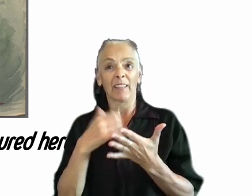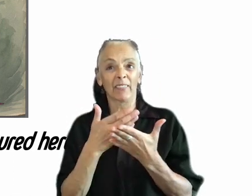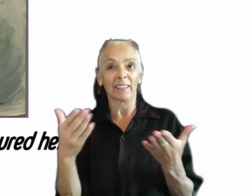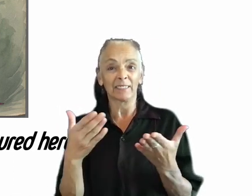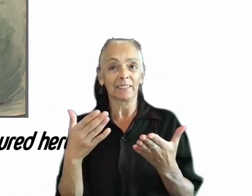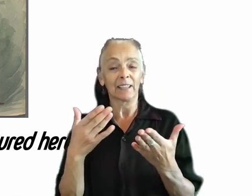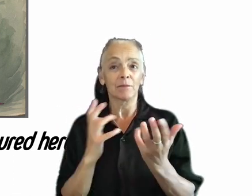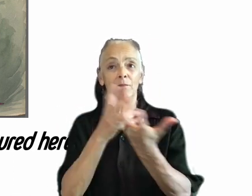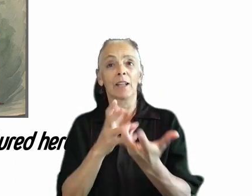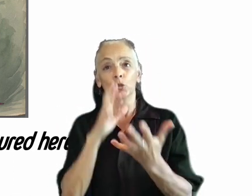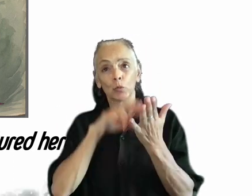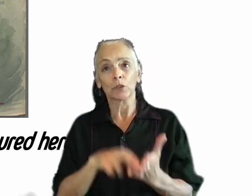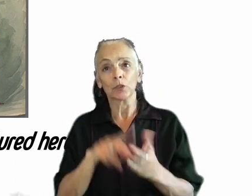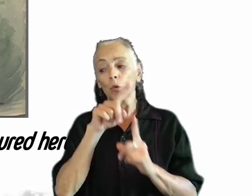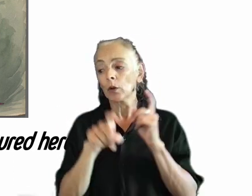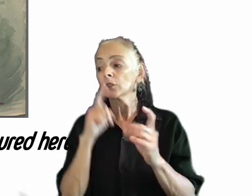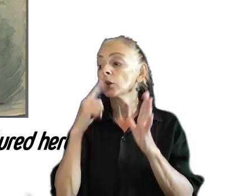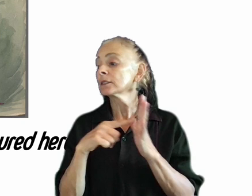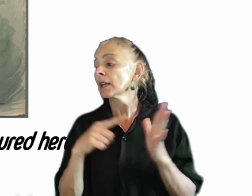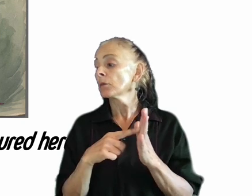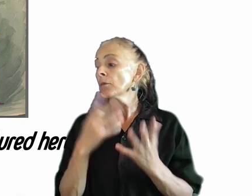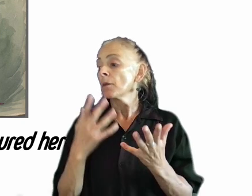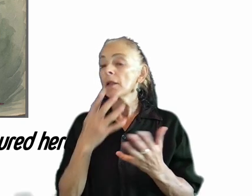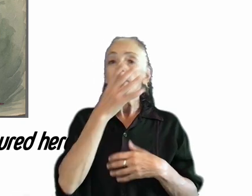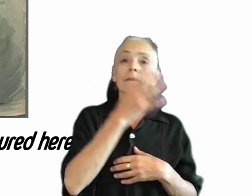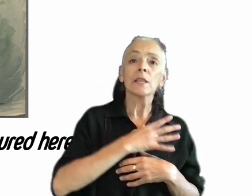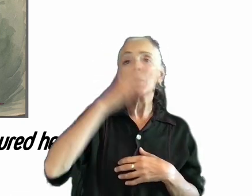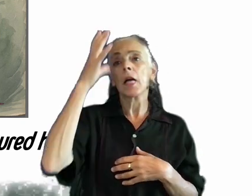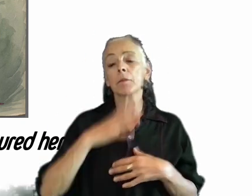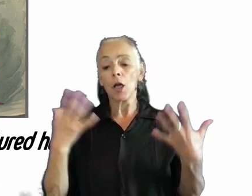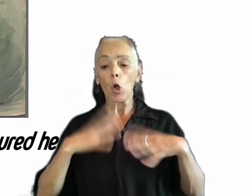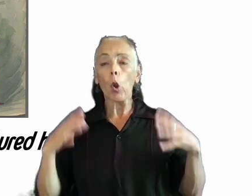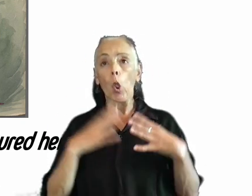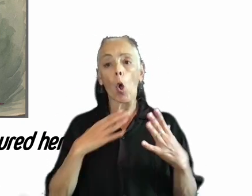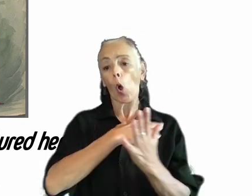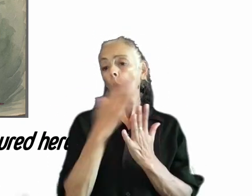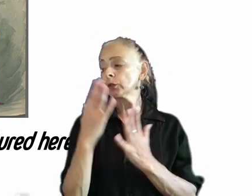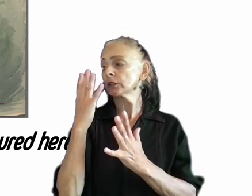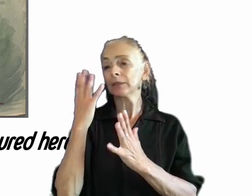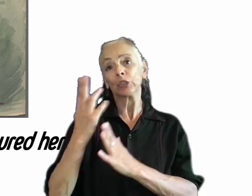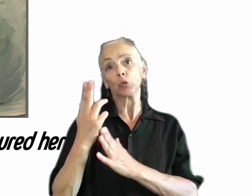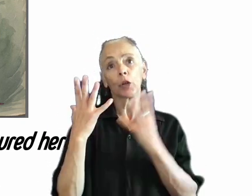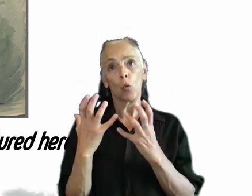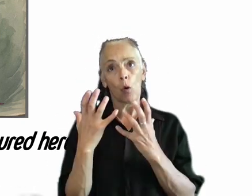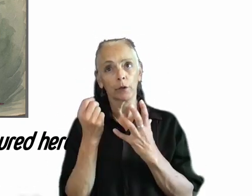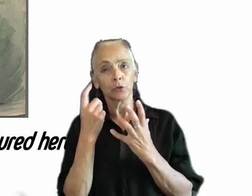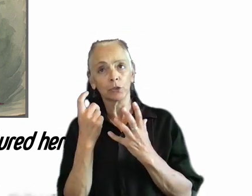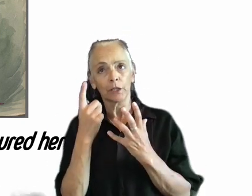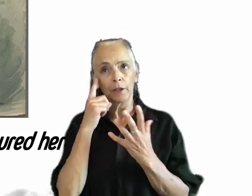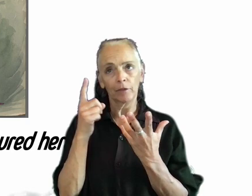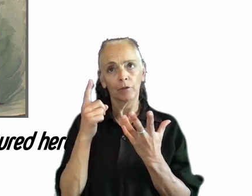perhaps you are trying to understand affinities to female and male dress throughout the ages in order to influence rarity of content in your character